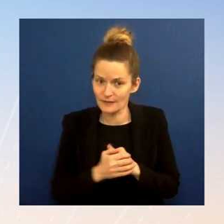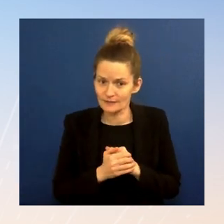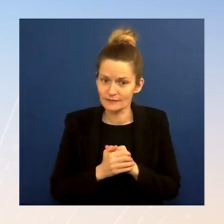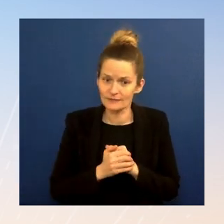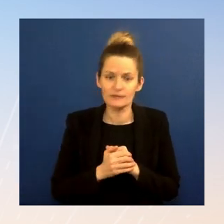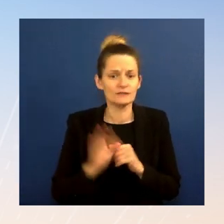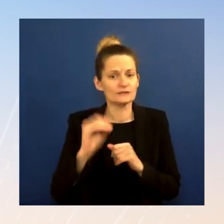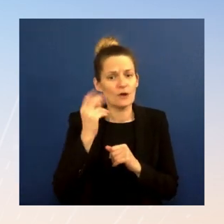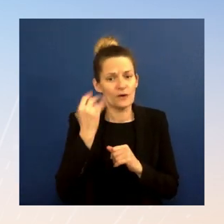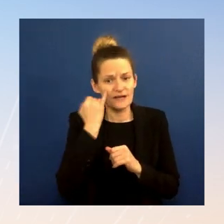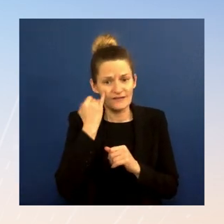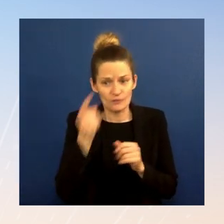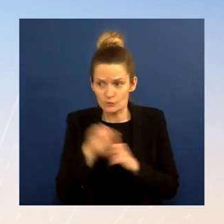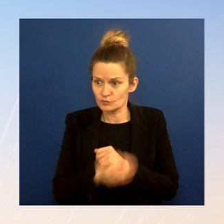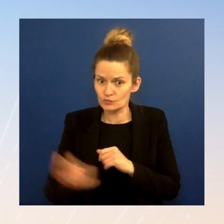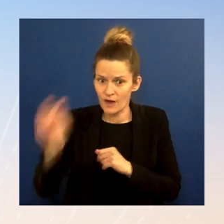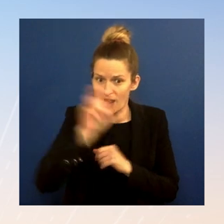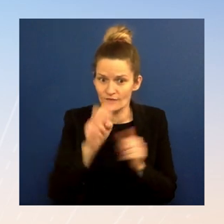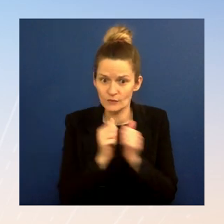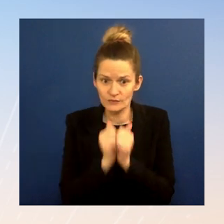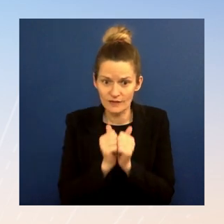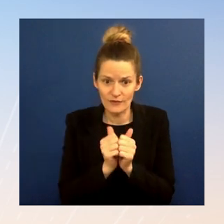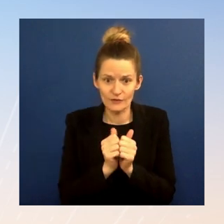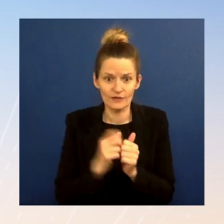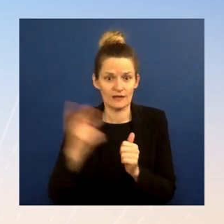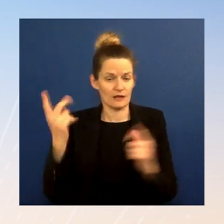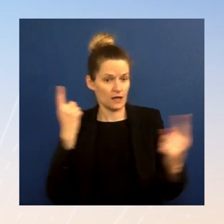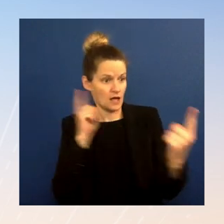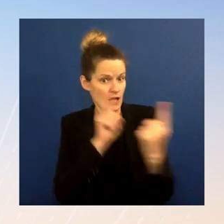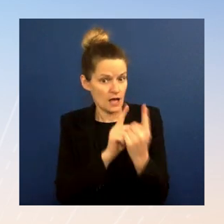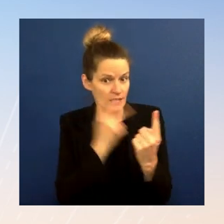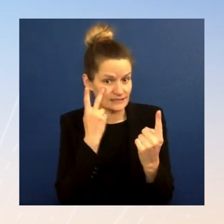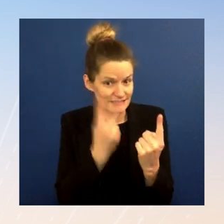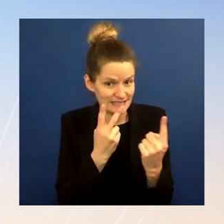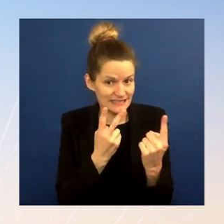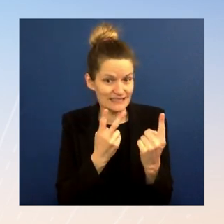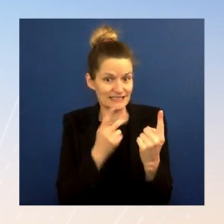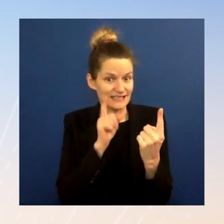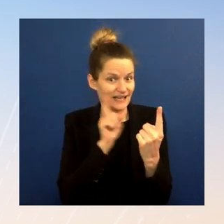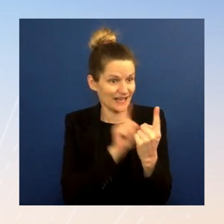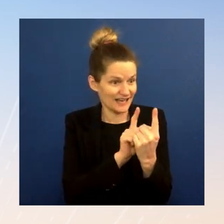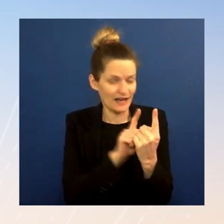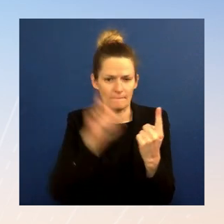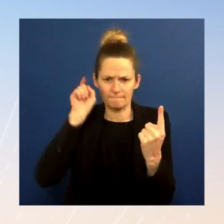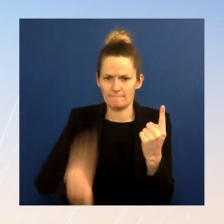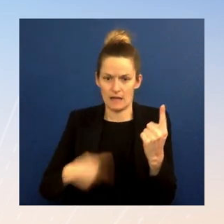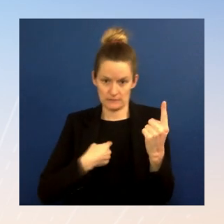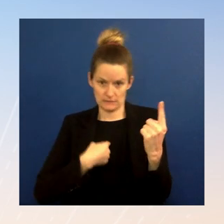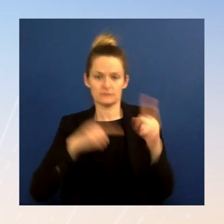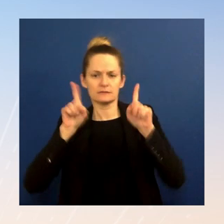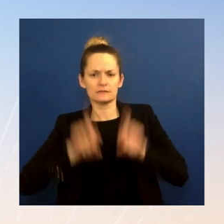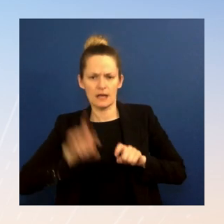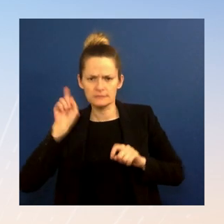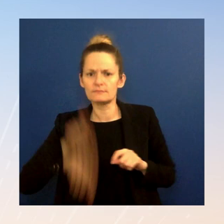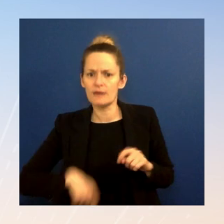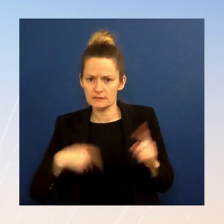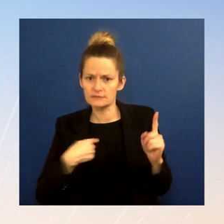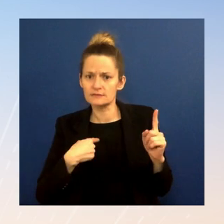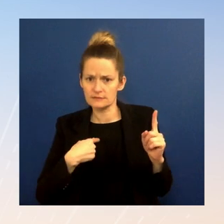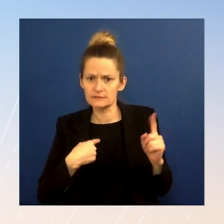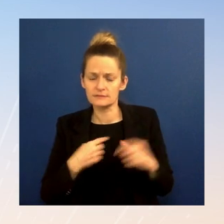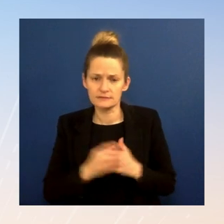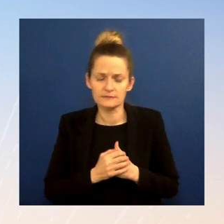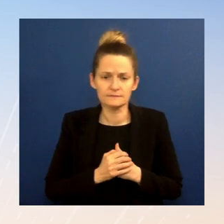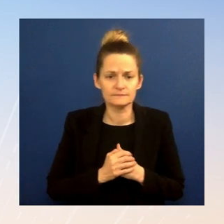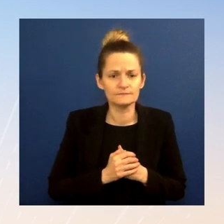tested, and everyone has different testing cadences depending on their frequency of seeing him. And then in anticipation of the call